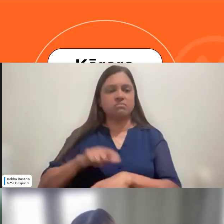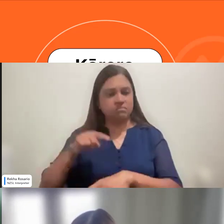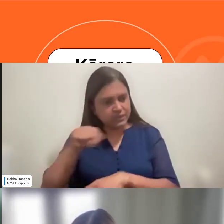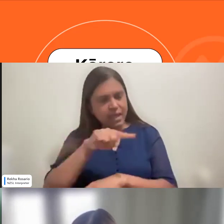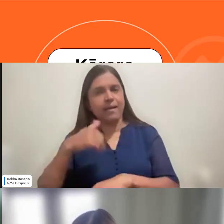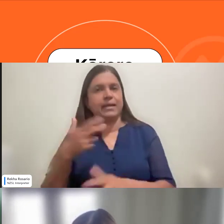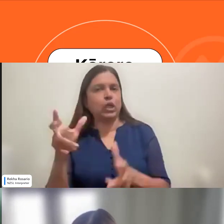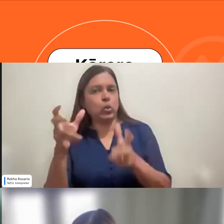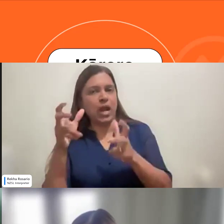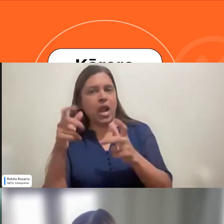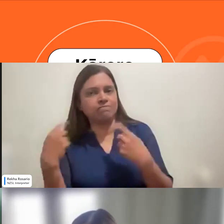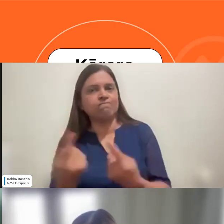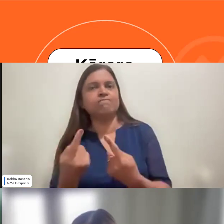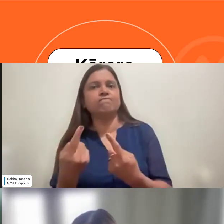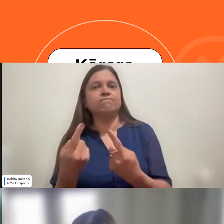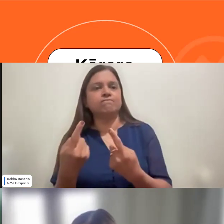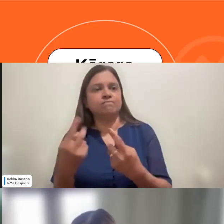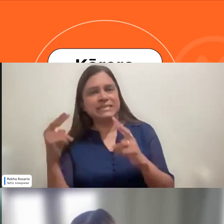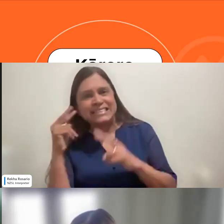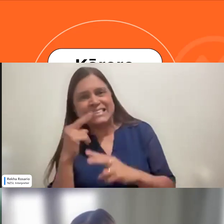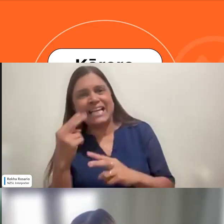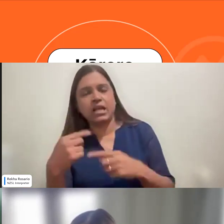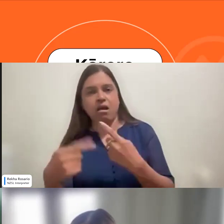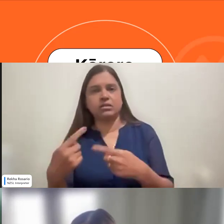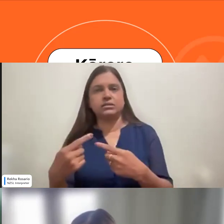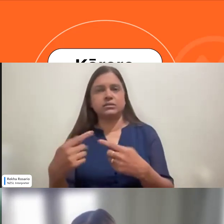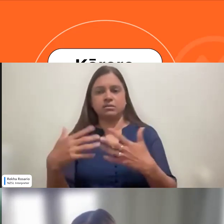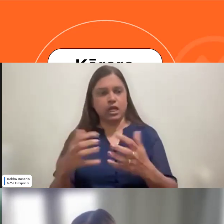and strategizing how to go forward with that.